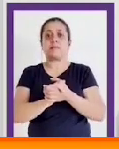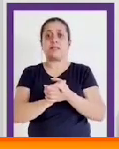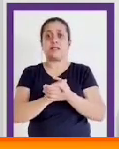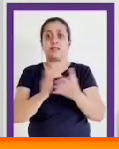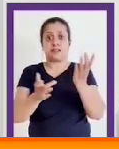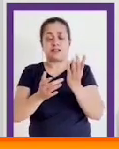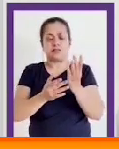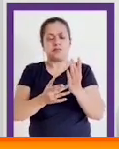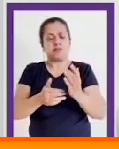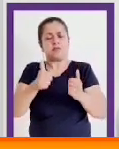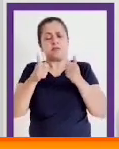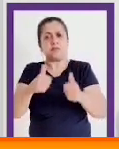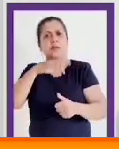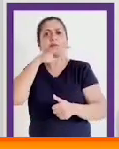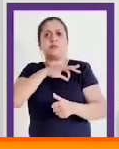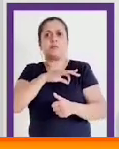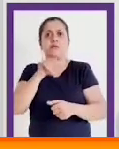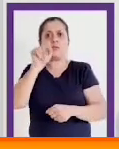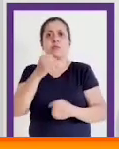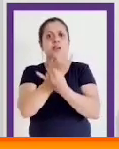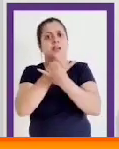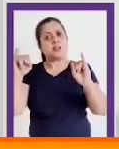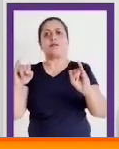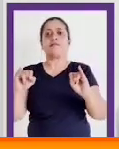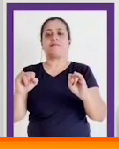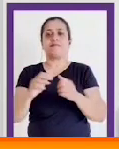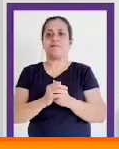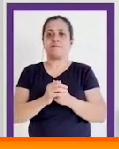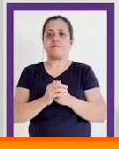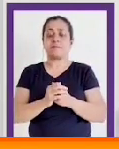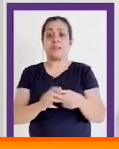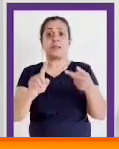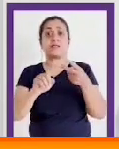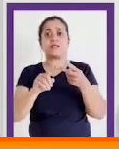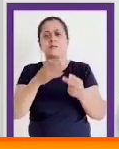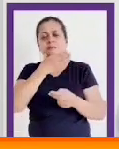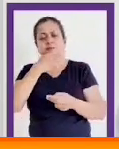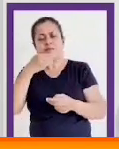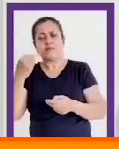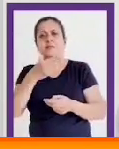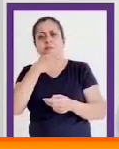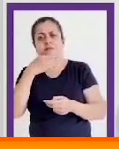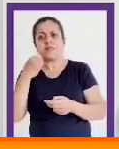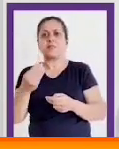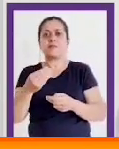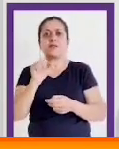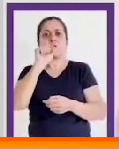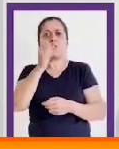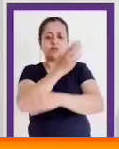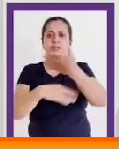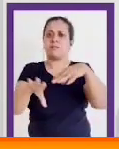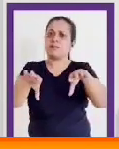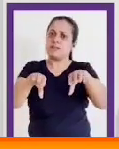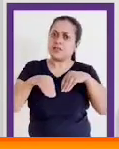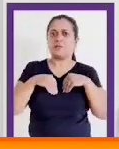a great friend, makes you independent. Number two, please, please, please